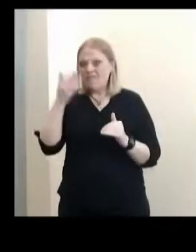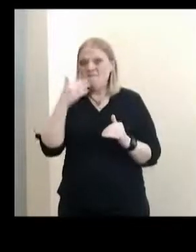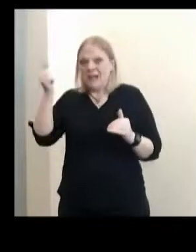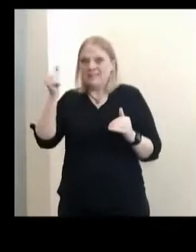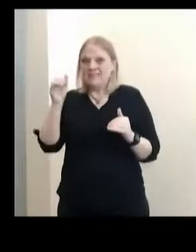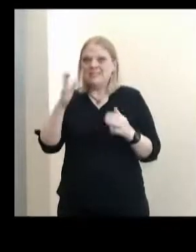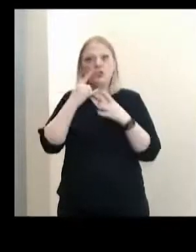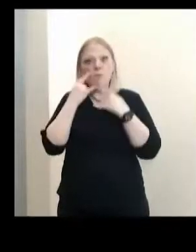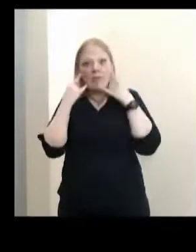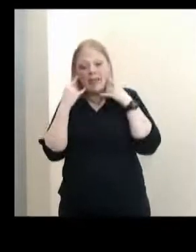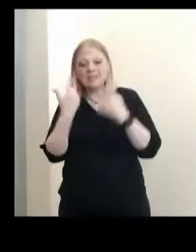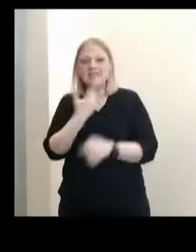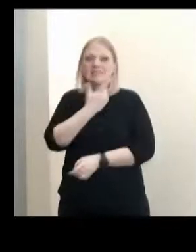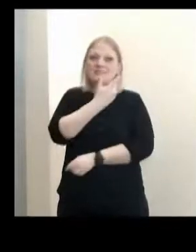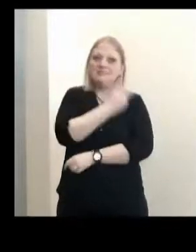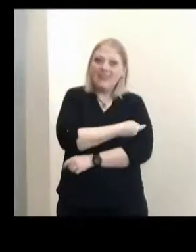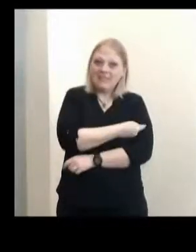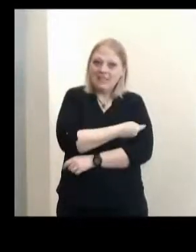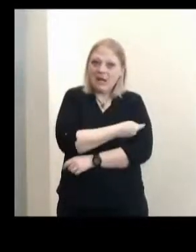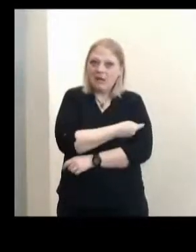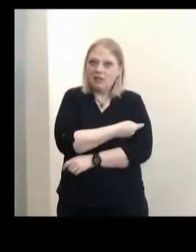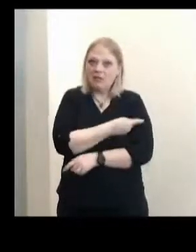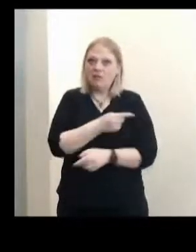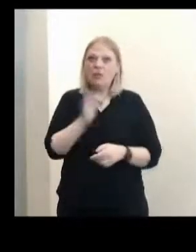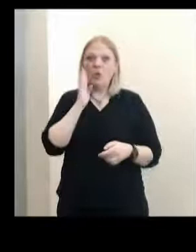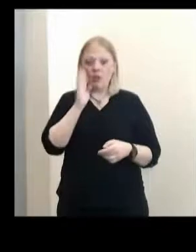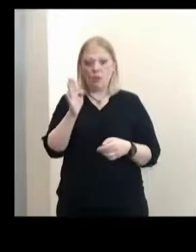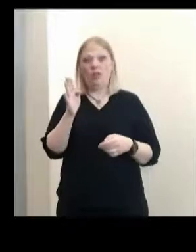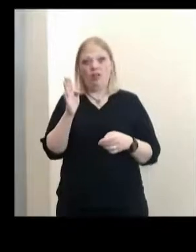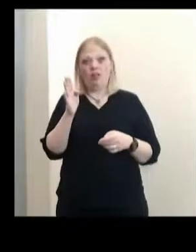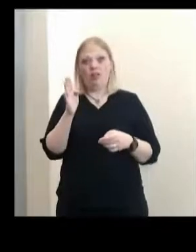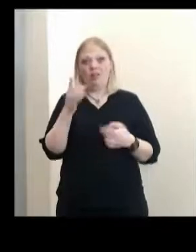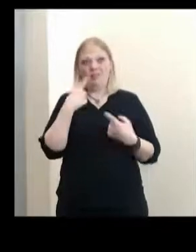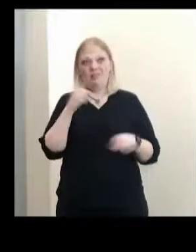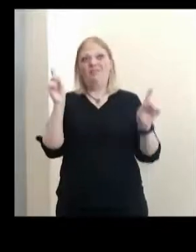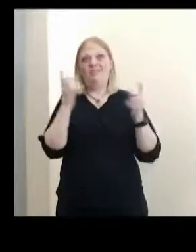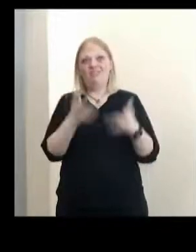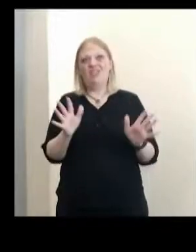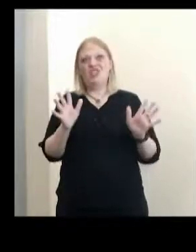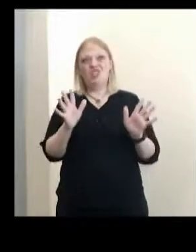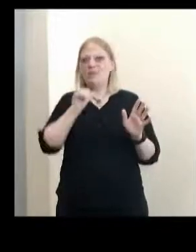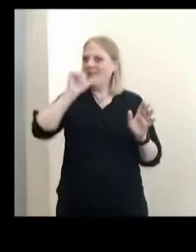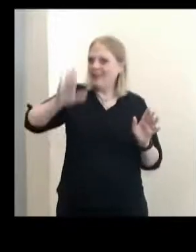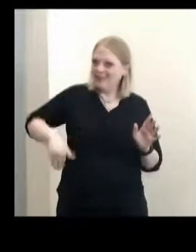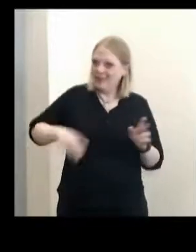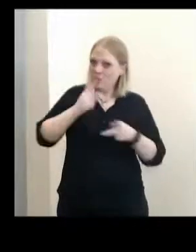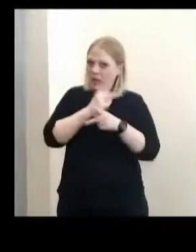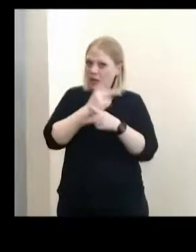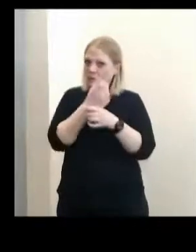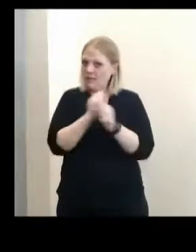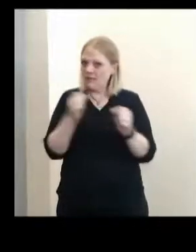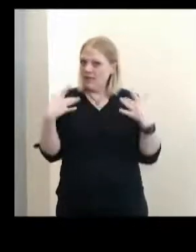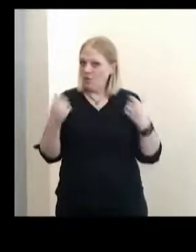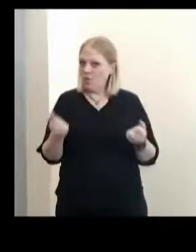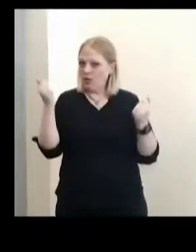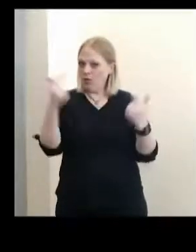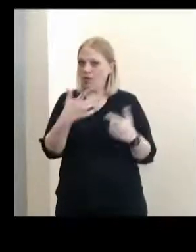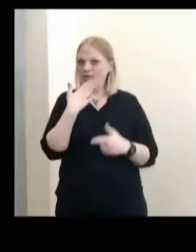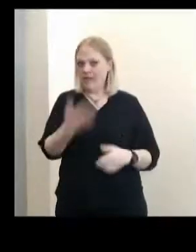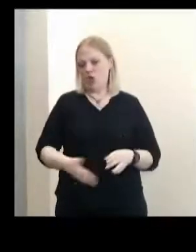getting vaccinated, we will be out of this, just not yet. So take care, be safe and well all. Thank you.